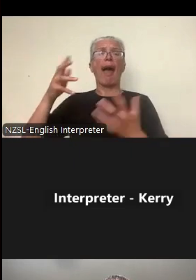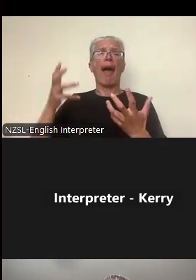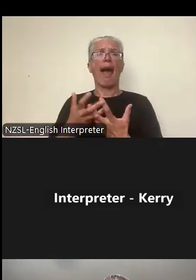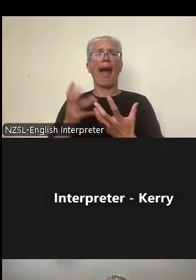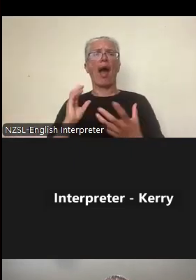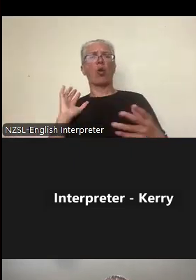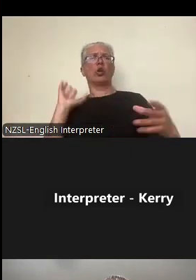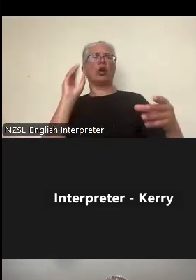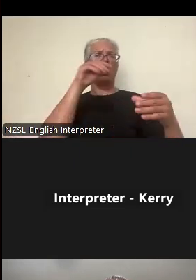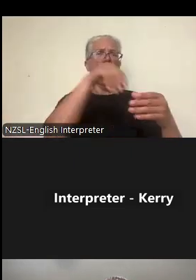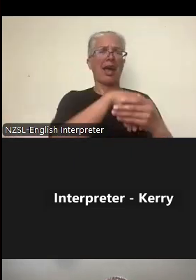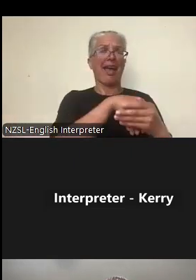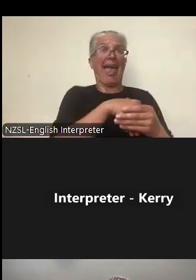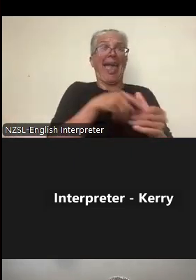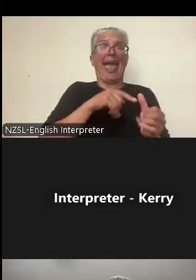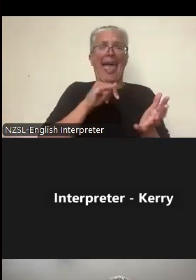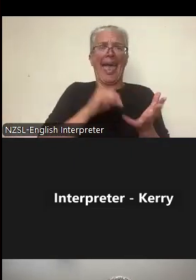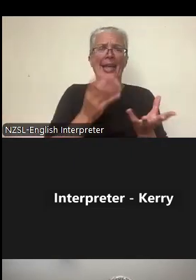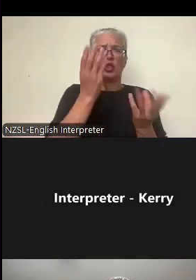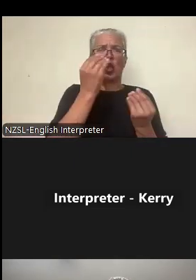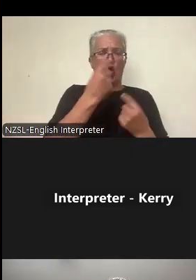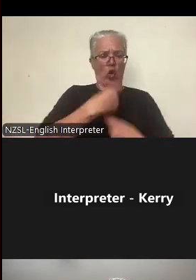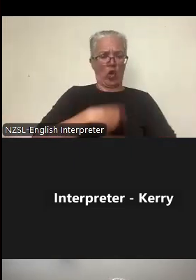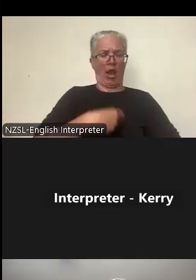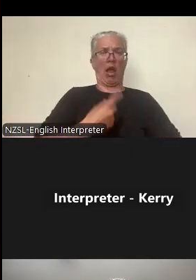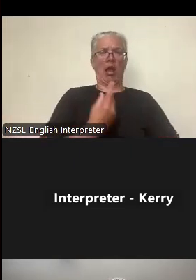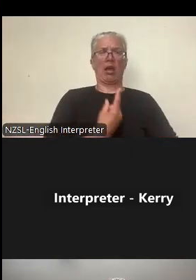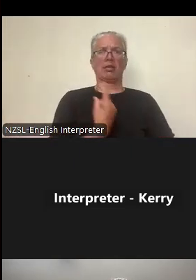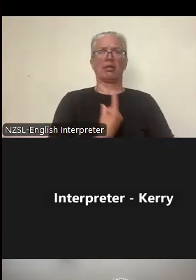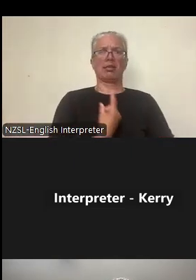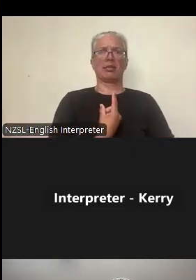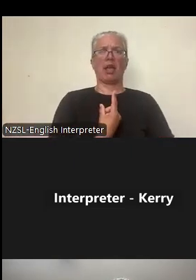as a learner? It's so important.